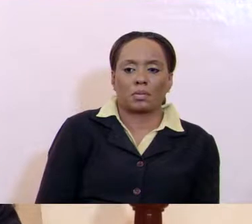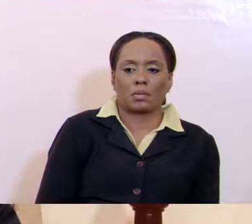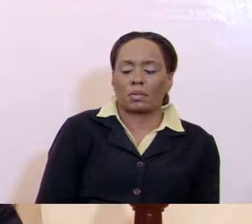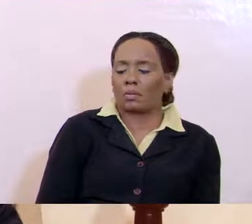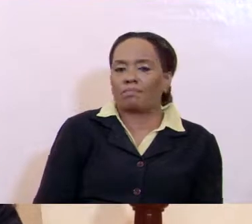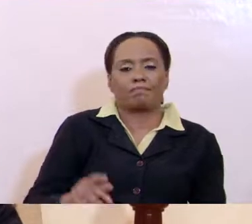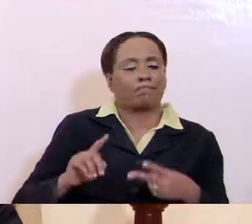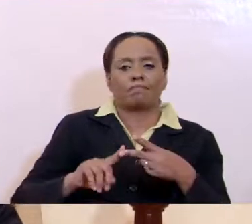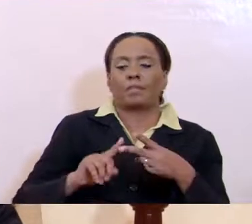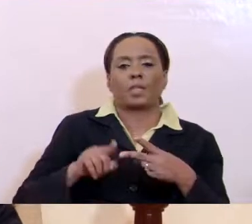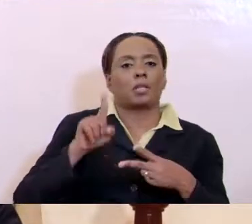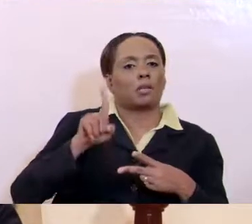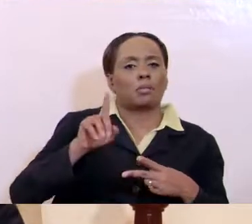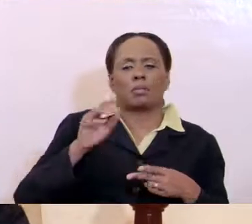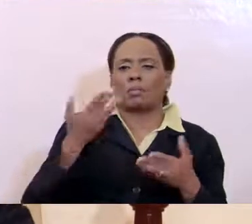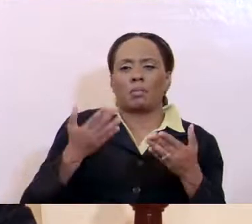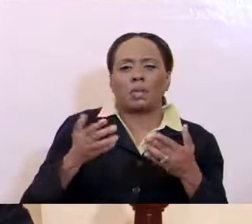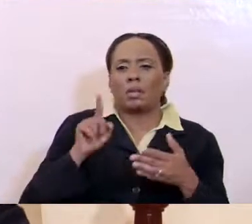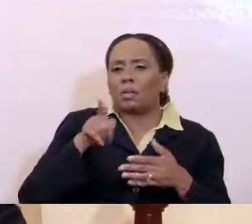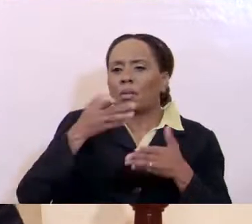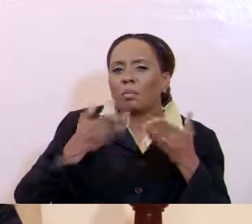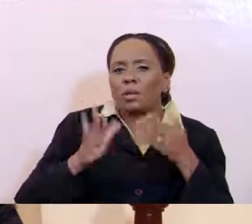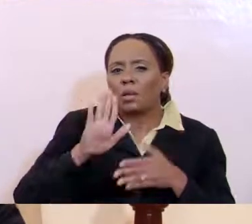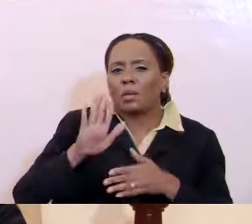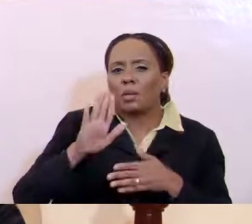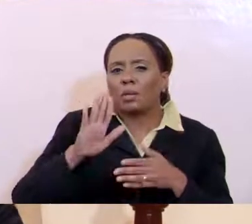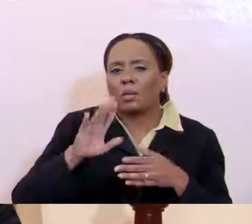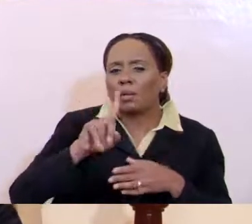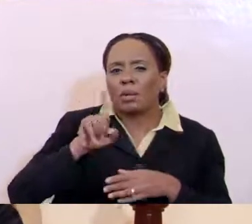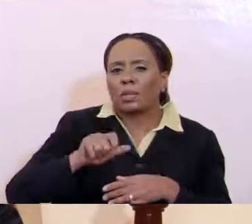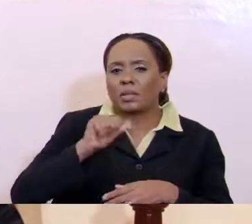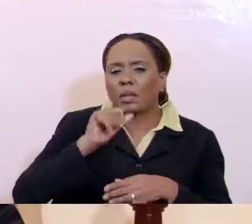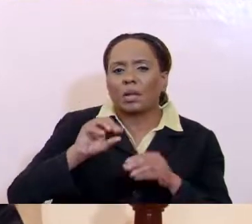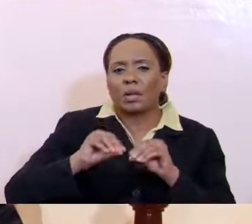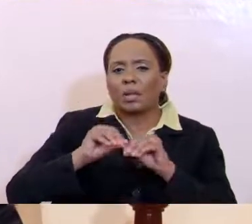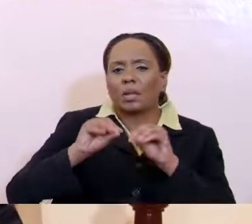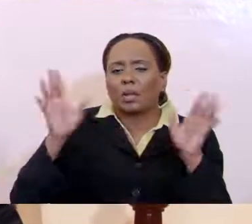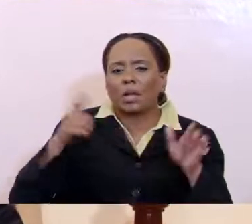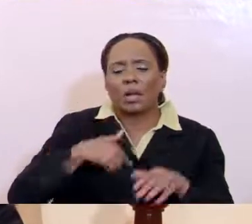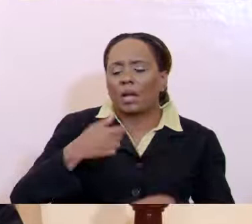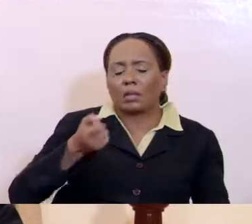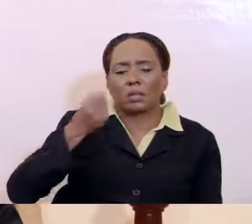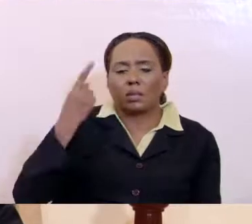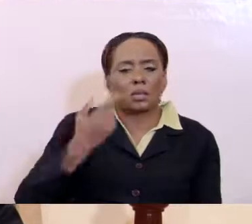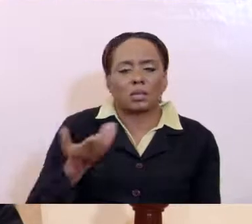seek some clarity on that, because that's not adding up with me. I don't understand